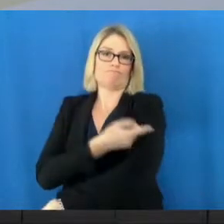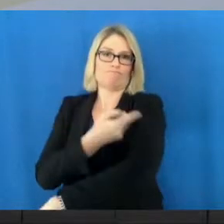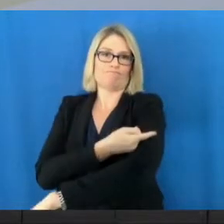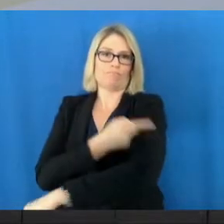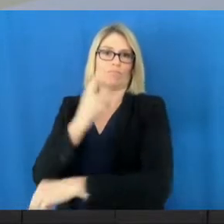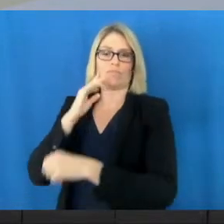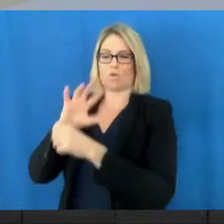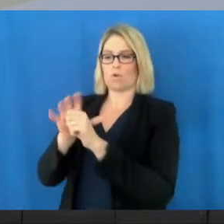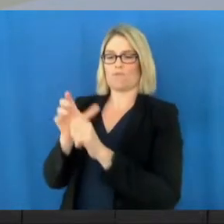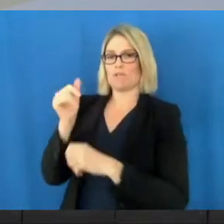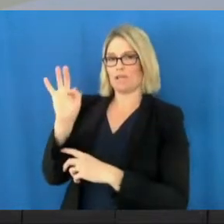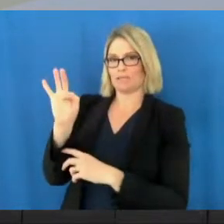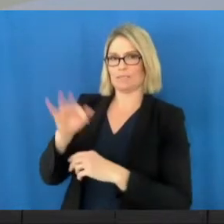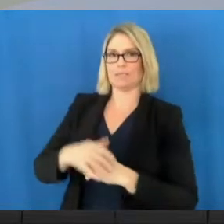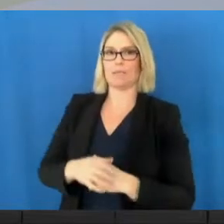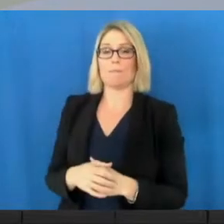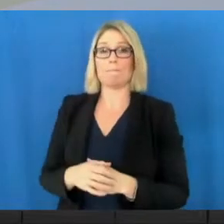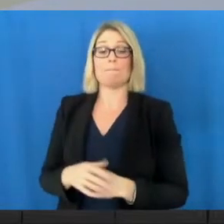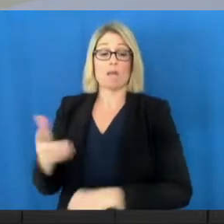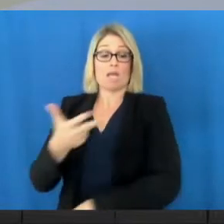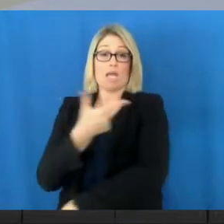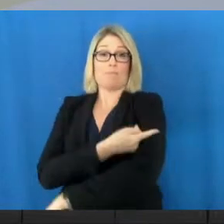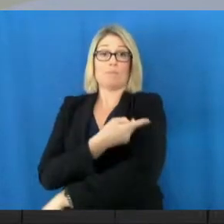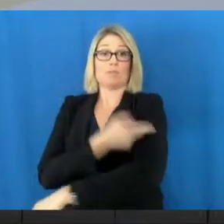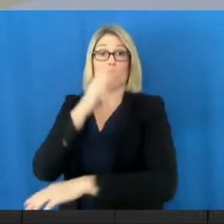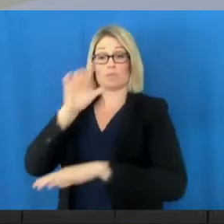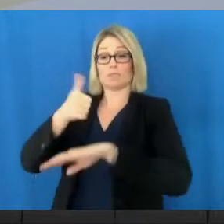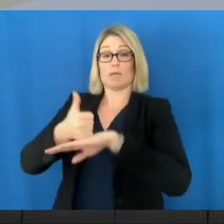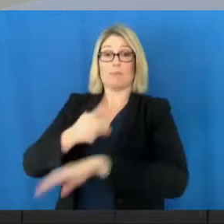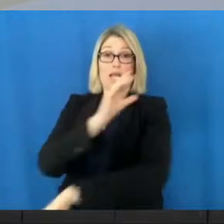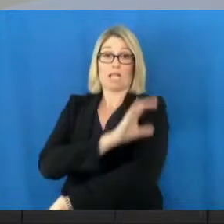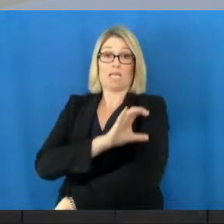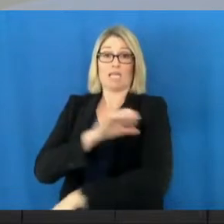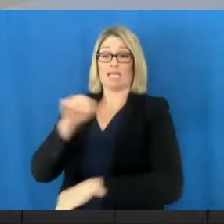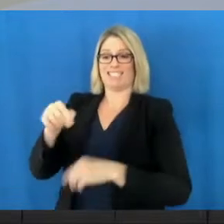COVID-19. And these immunization clinics will begin later this month.